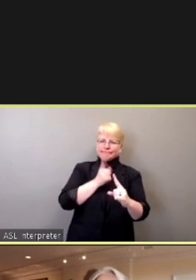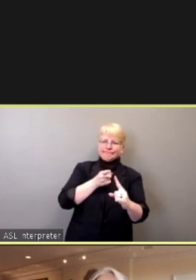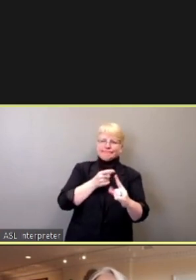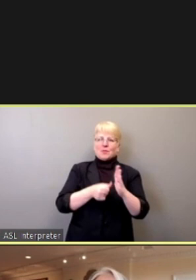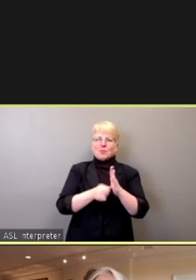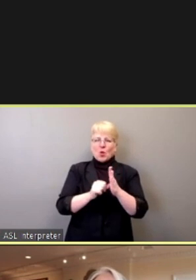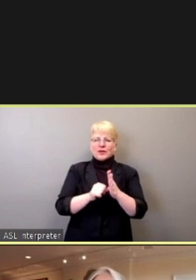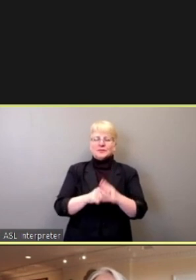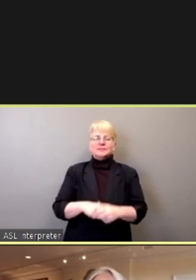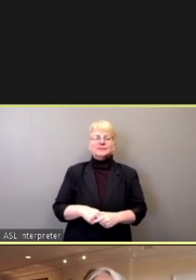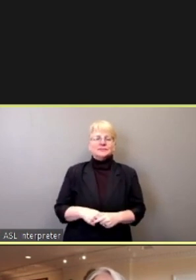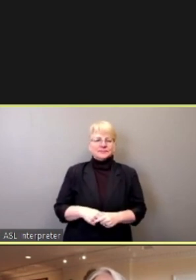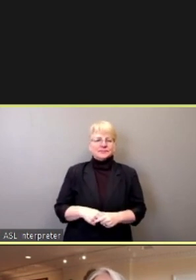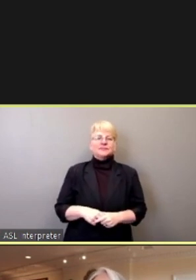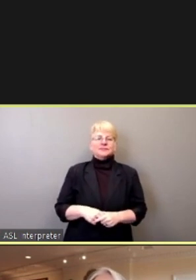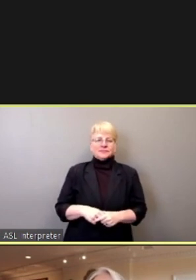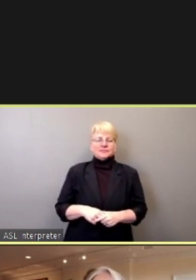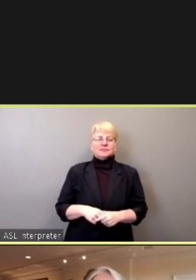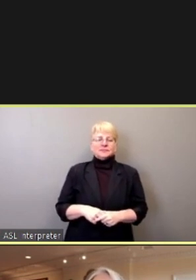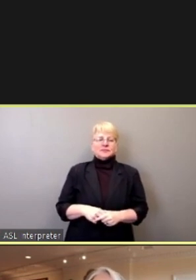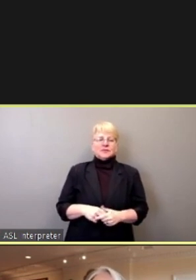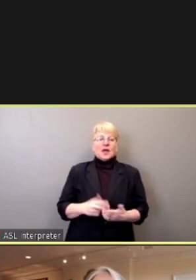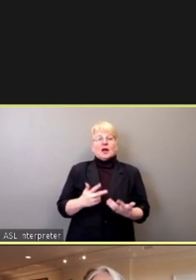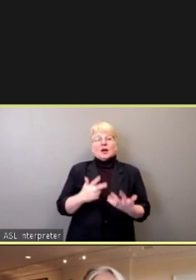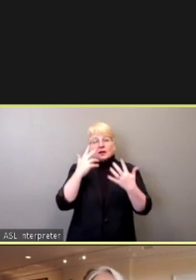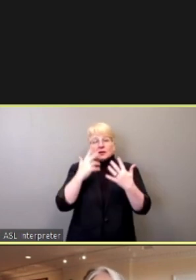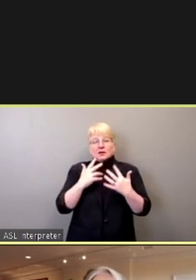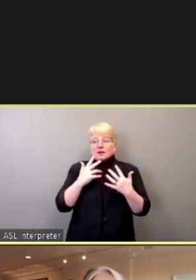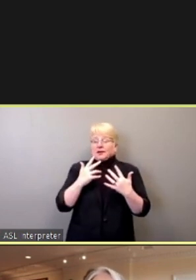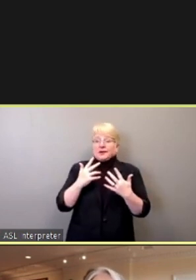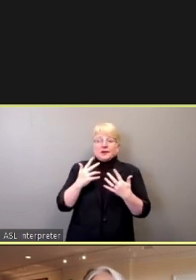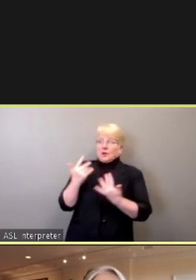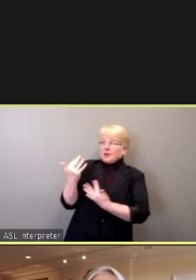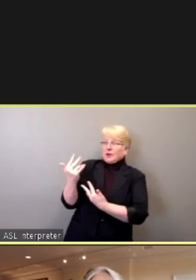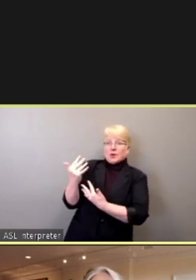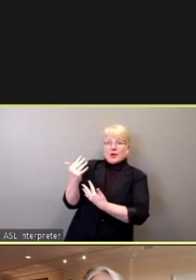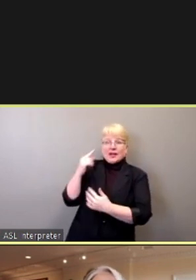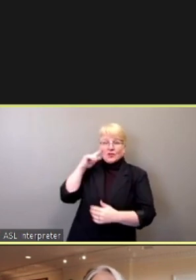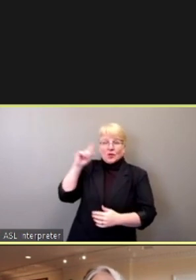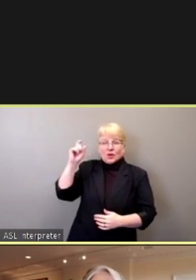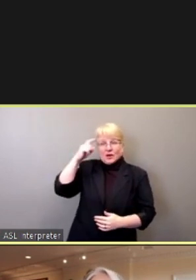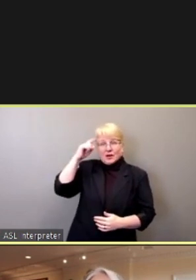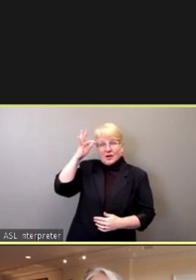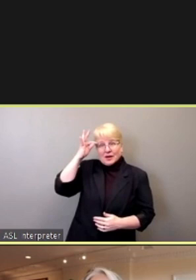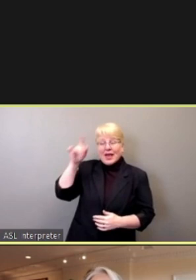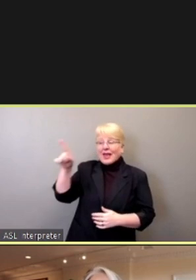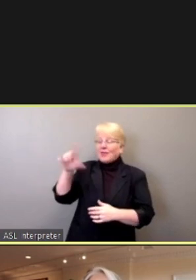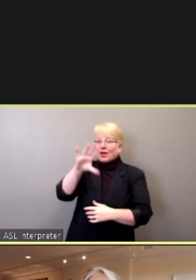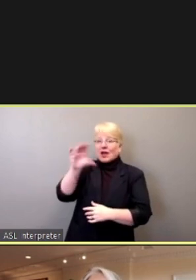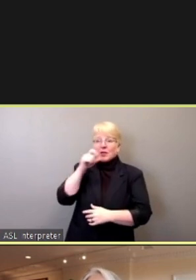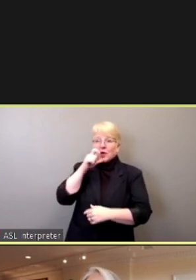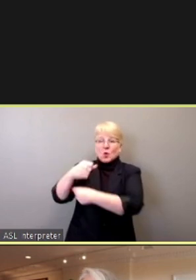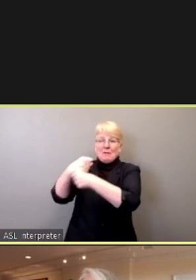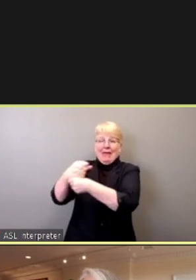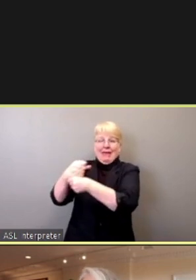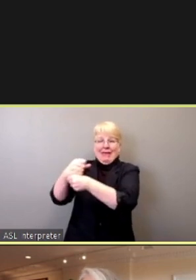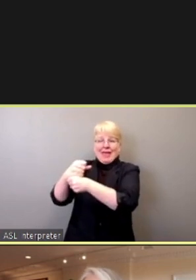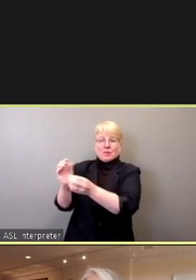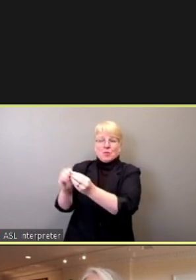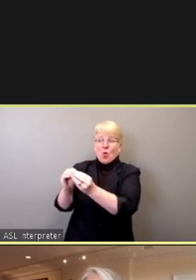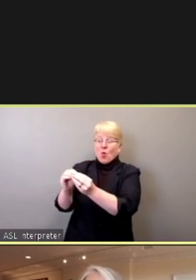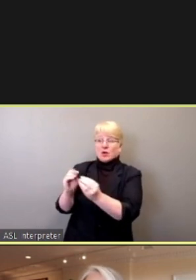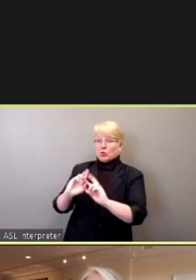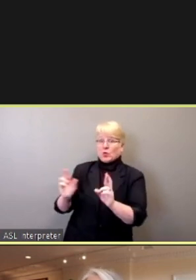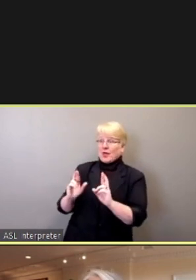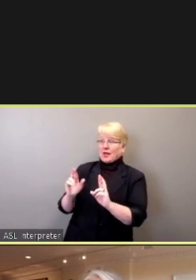are, unfortunately, we need the federal government and our vaccine manufacturers to just get us more